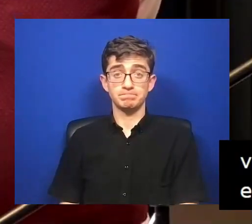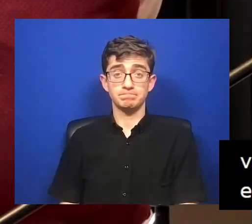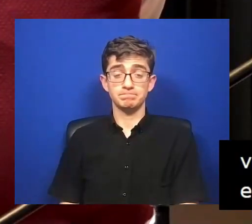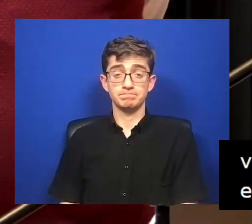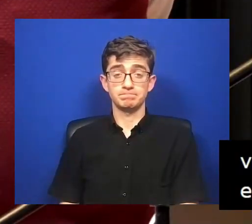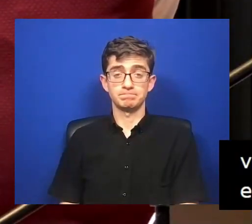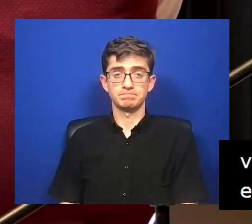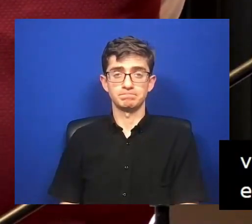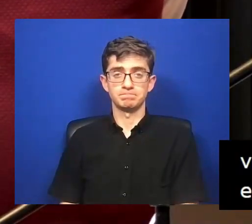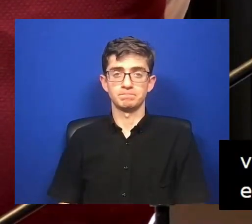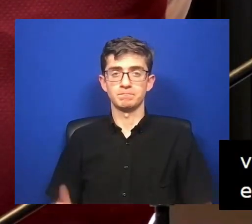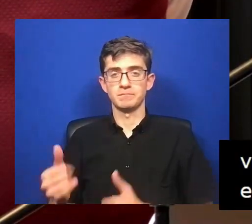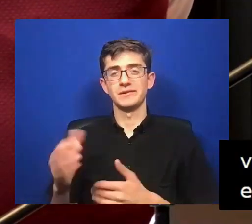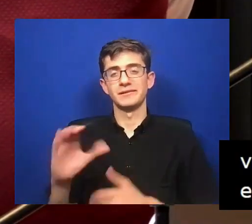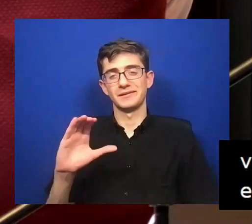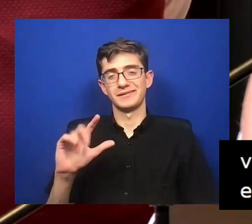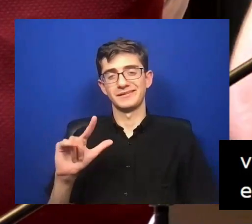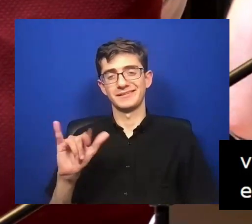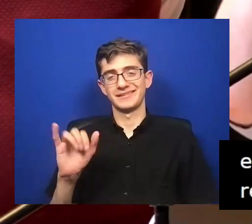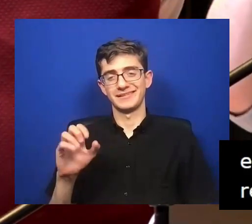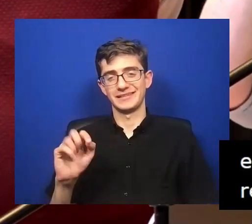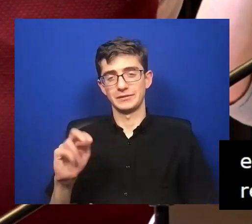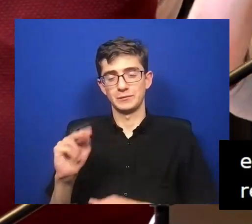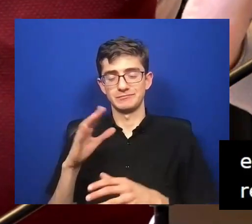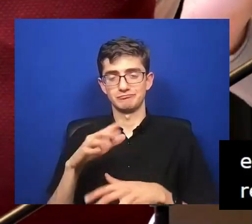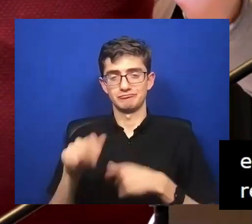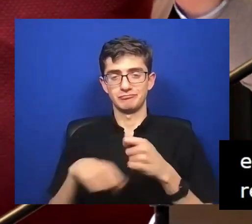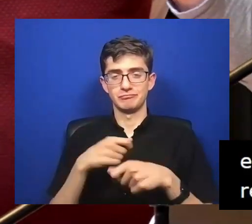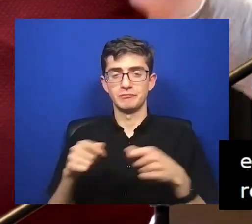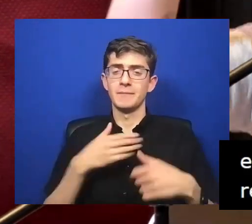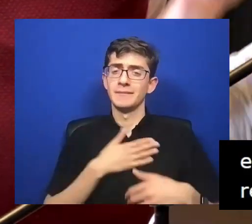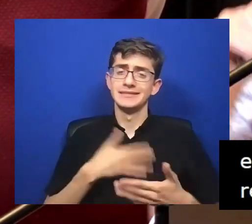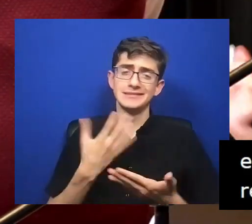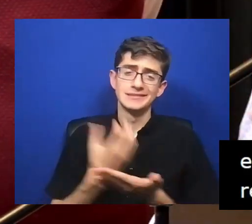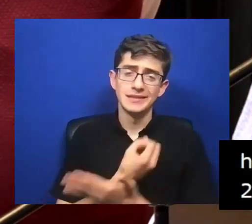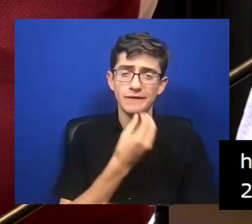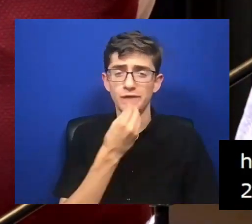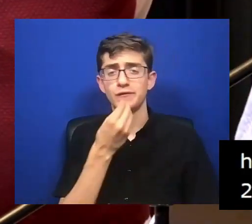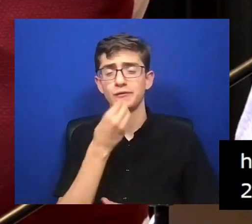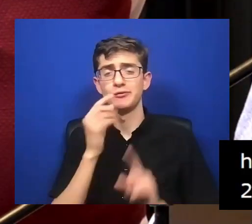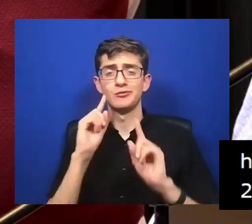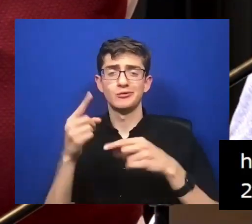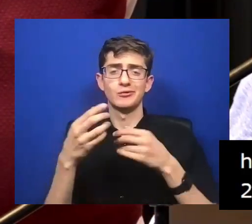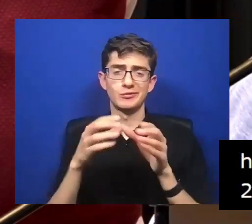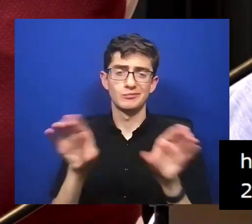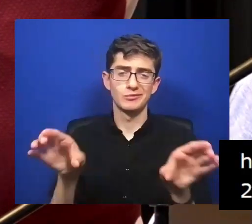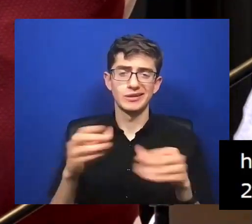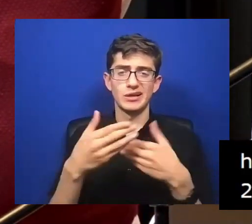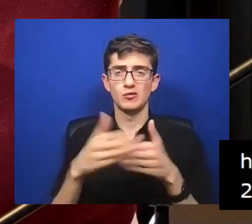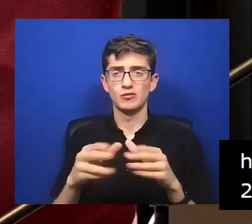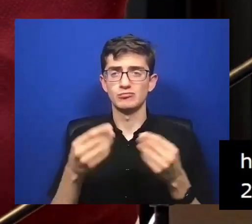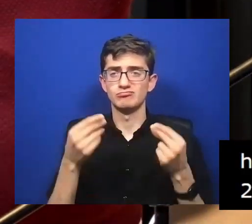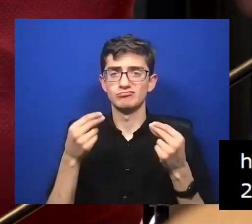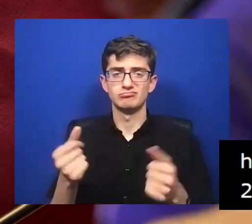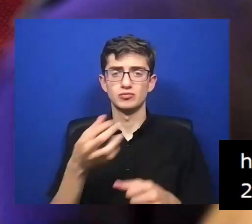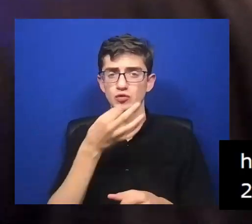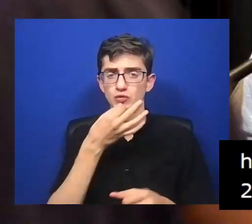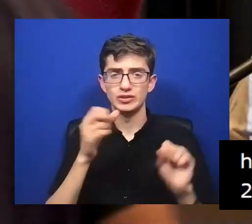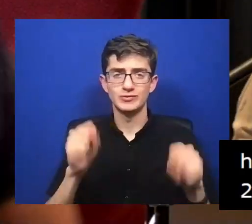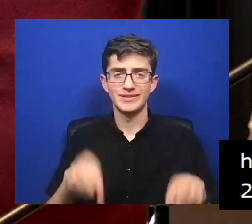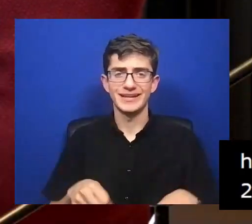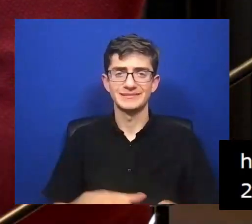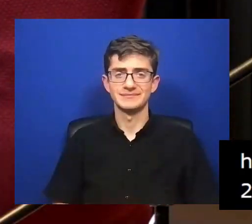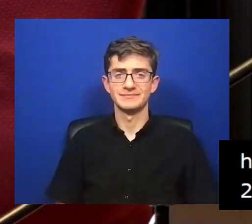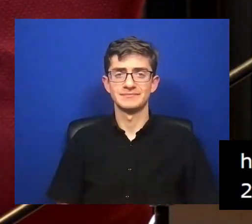I'm going to hand it back over to Clayton, but thanks so much. Please grab a snack and head to a breakout room as soon as you can. And these are